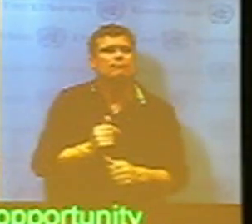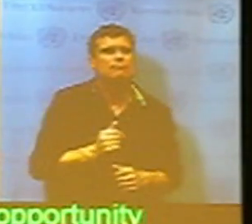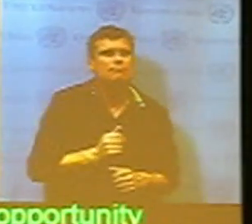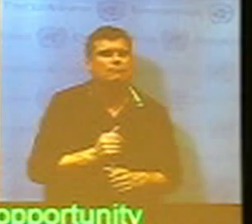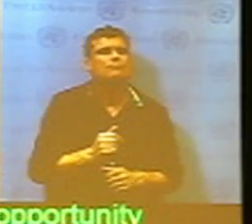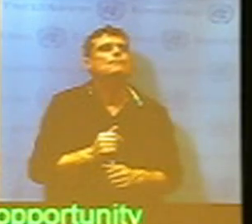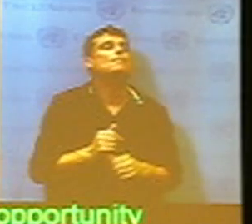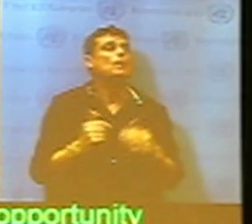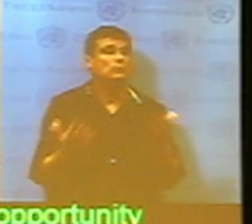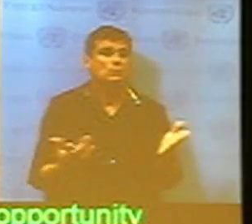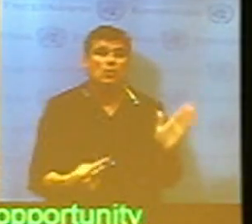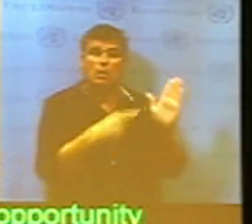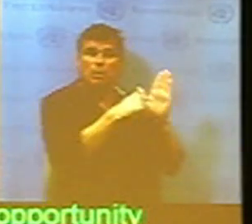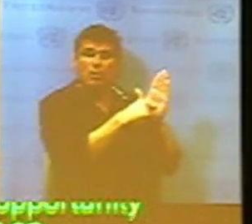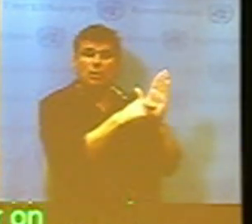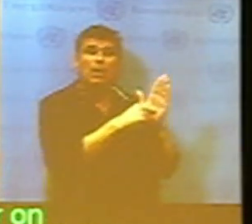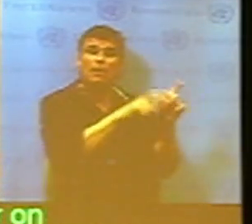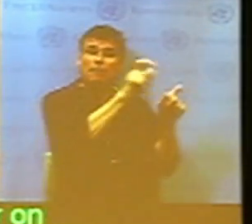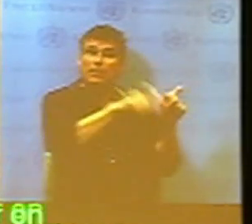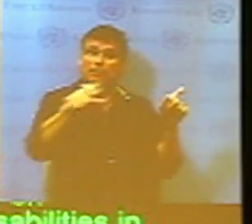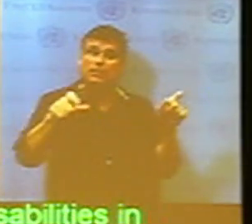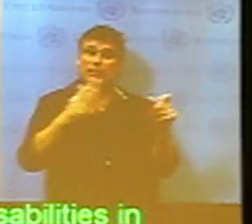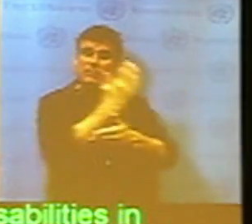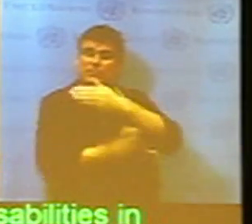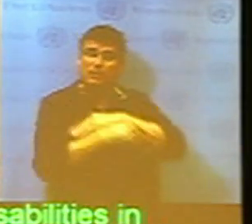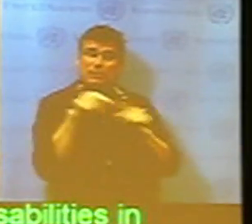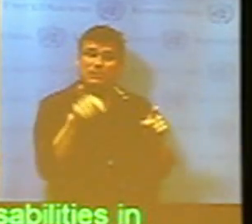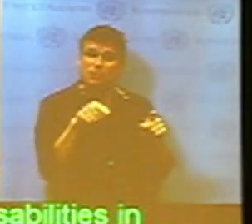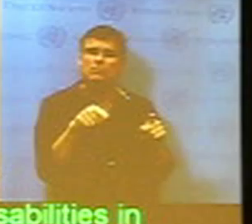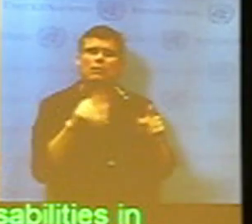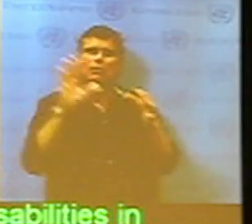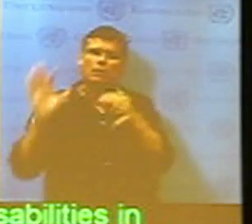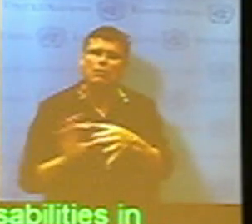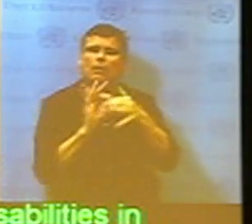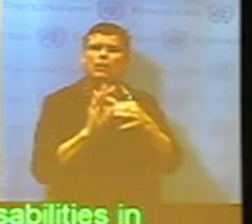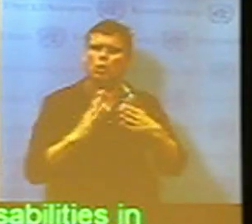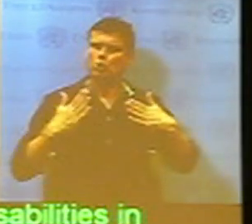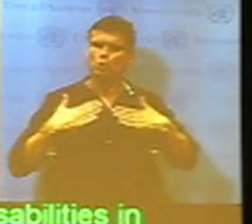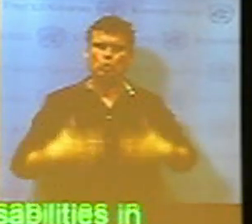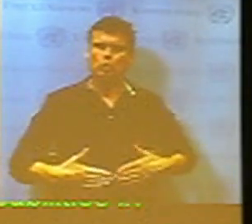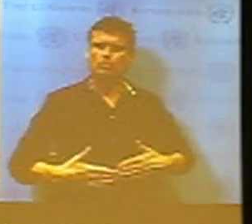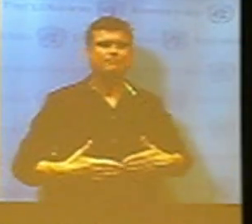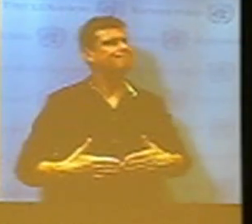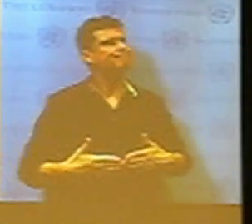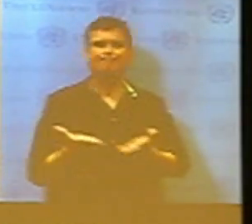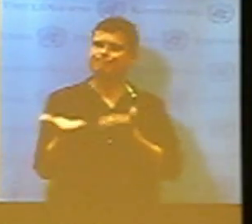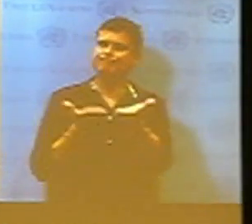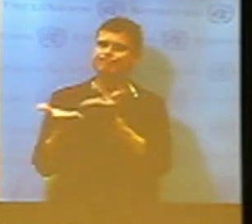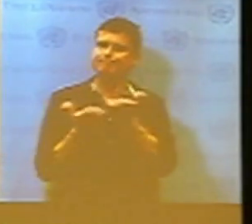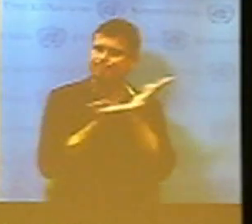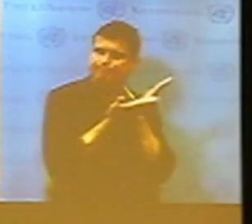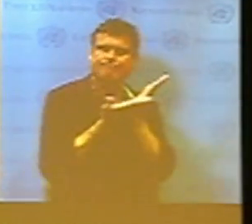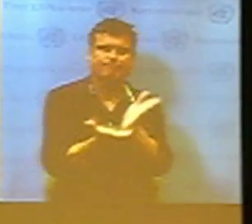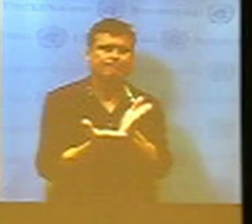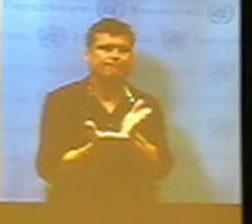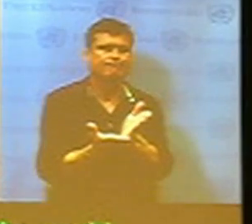Action. The Charter was adopted at the World Humanitarian Summit in 2016 as a statement of